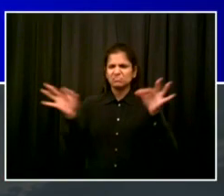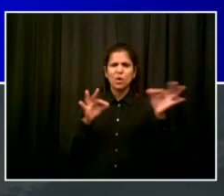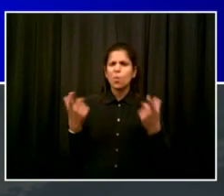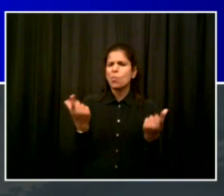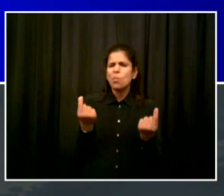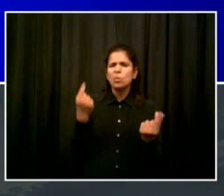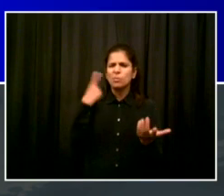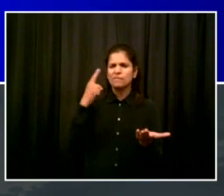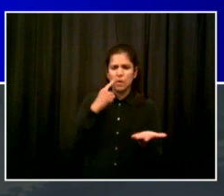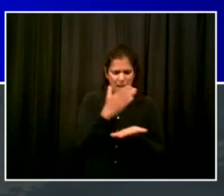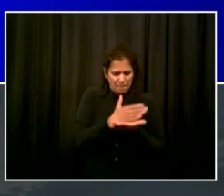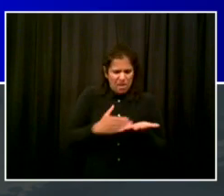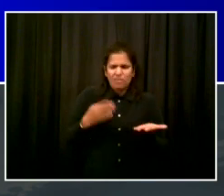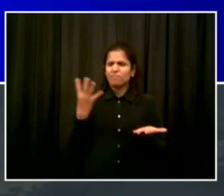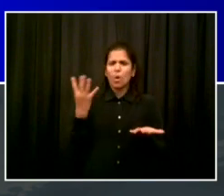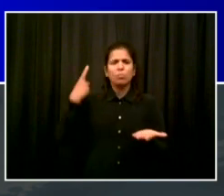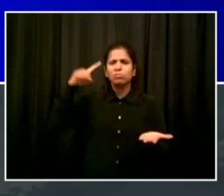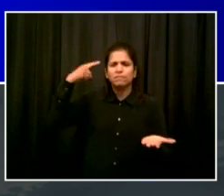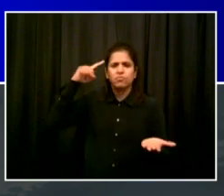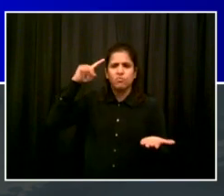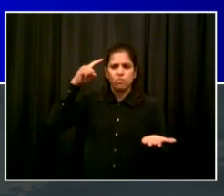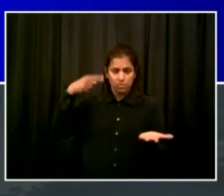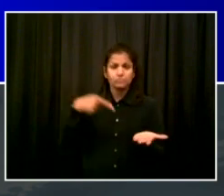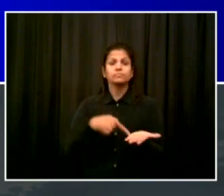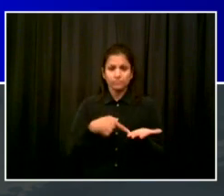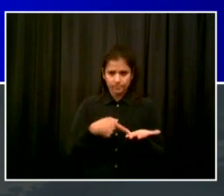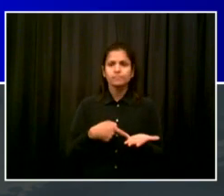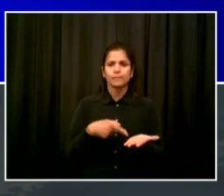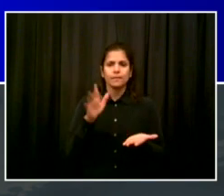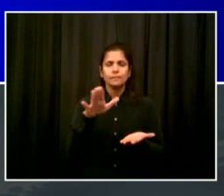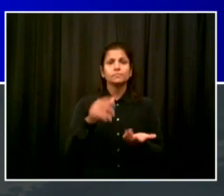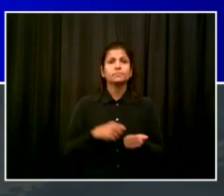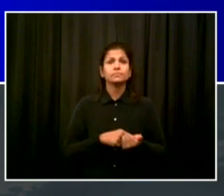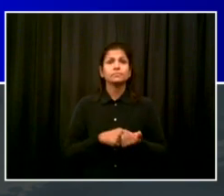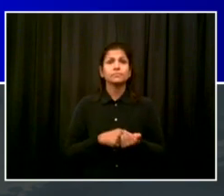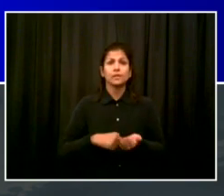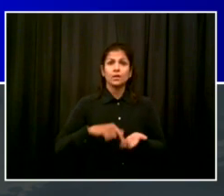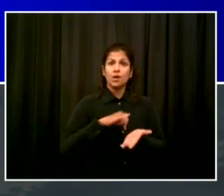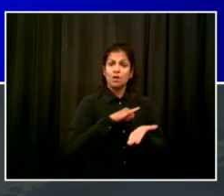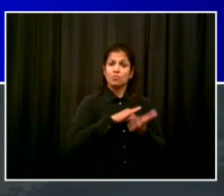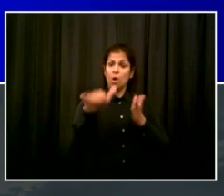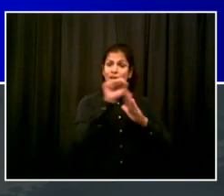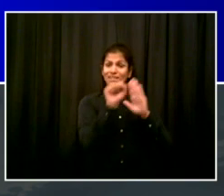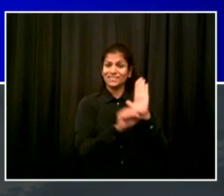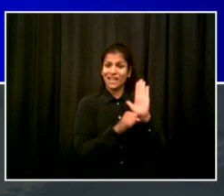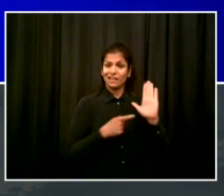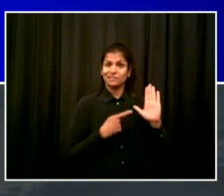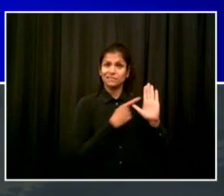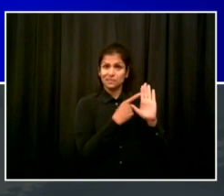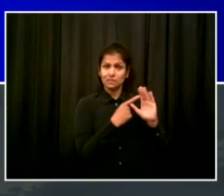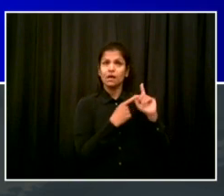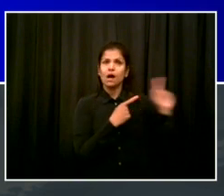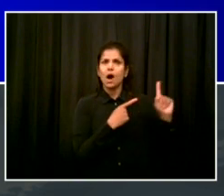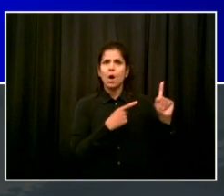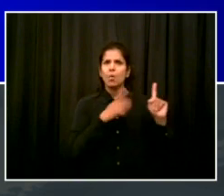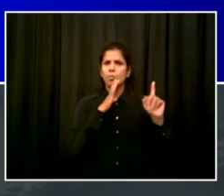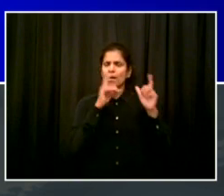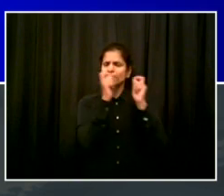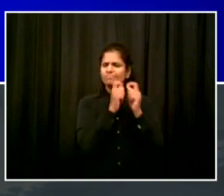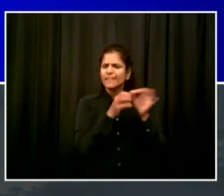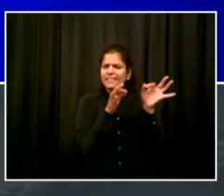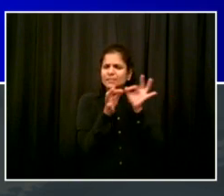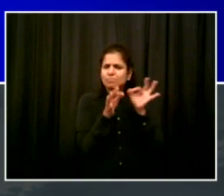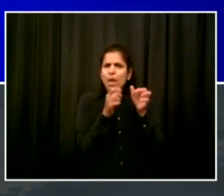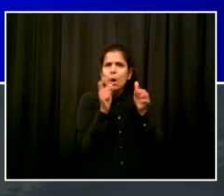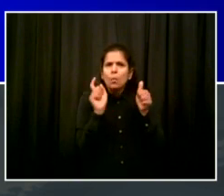into this afternoon on the specifics, and they'll have a formal announcement later on. But I can give you the broad outlines now